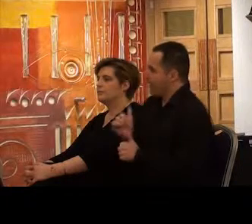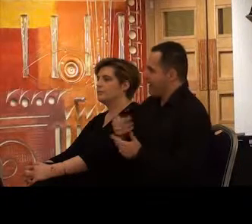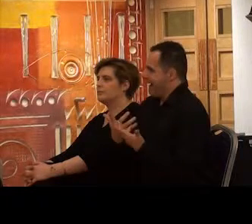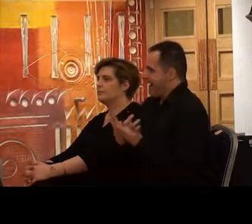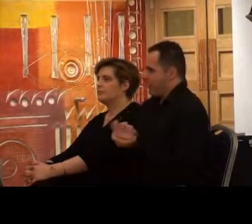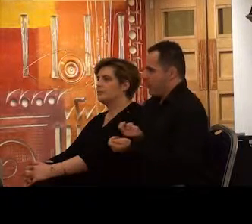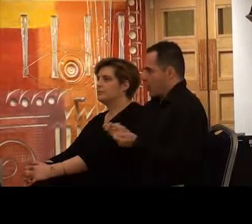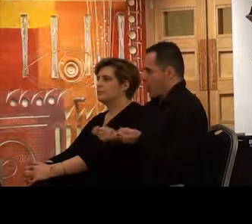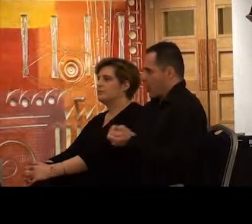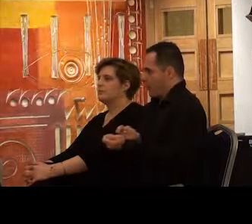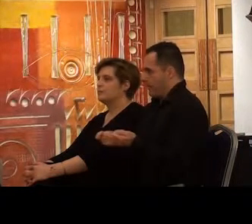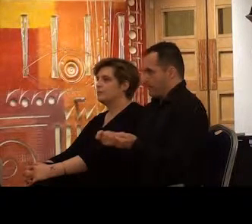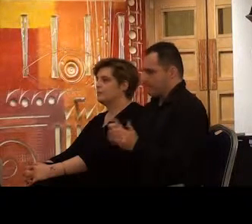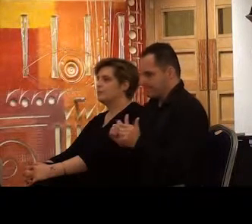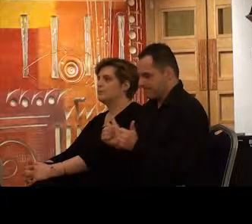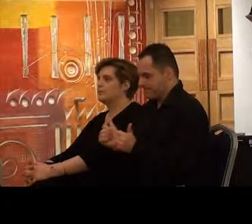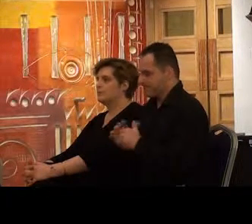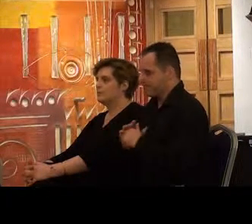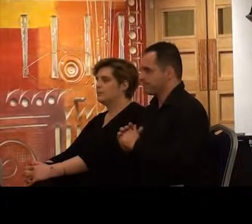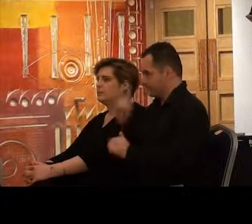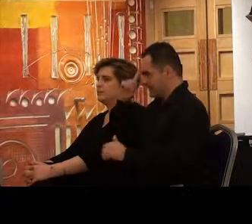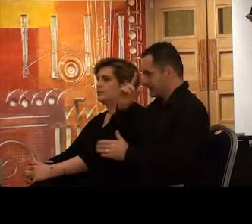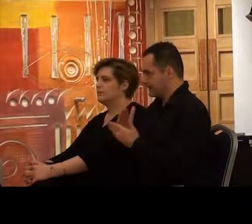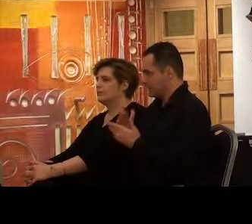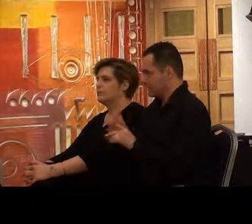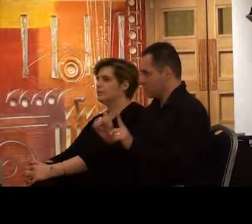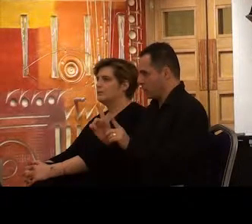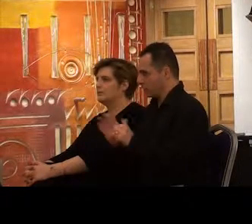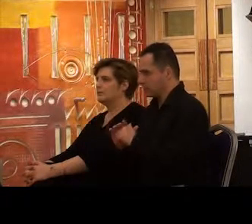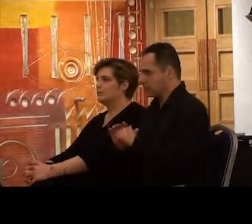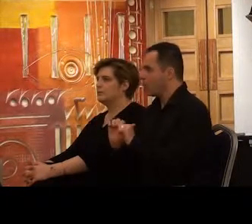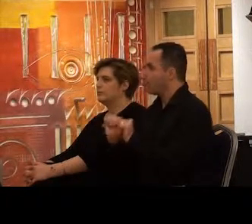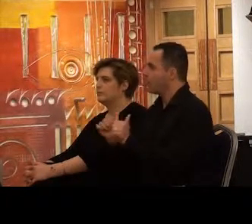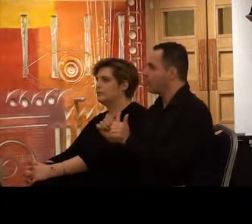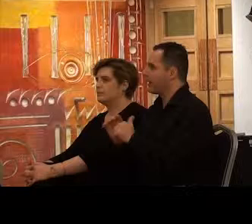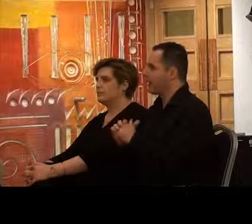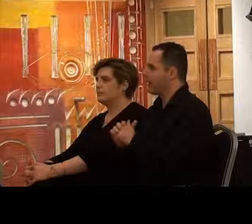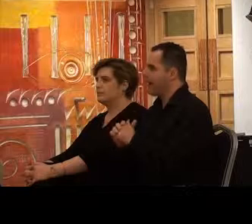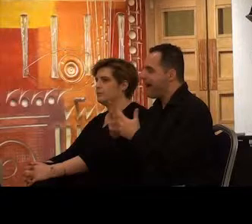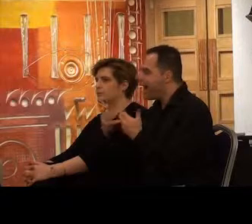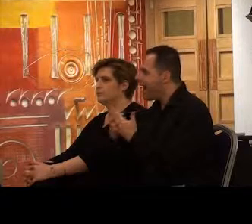this brilliantly is that it's